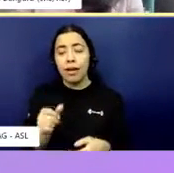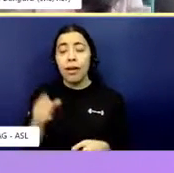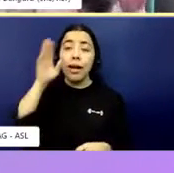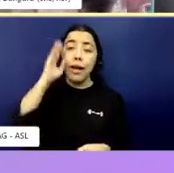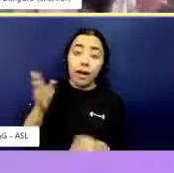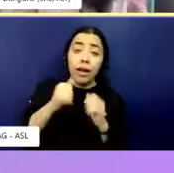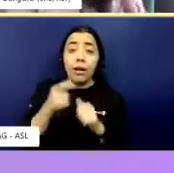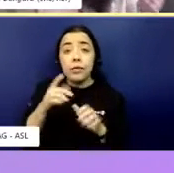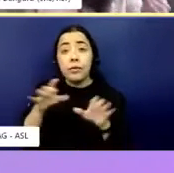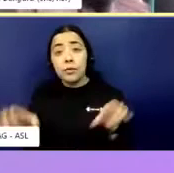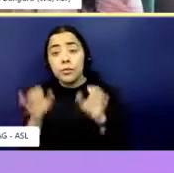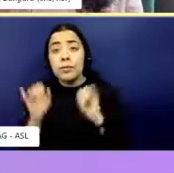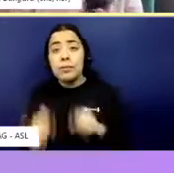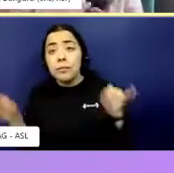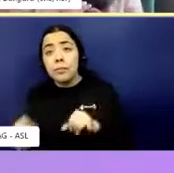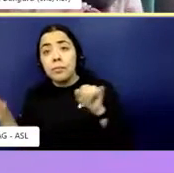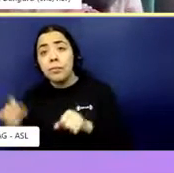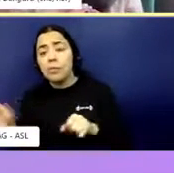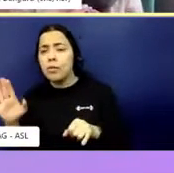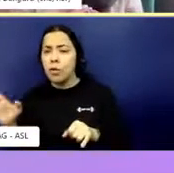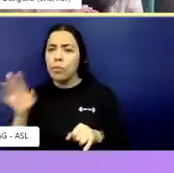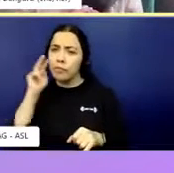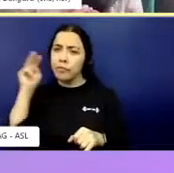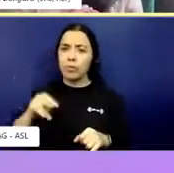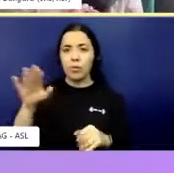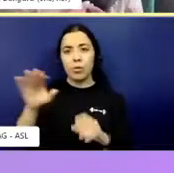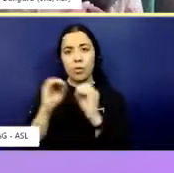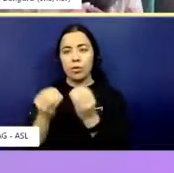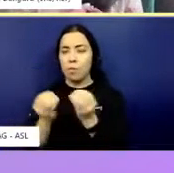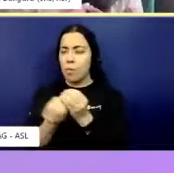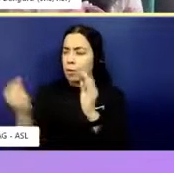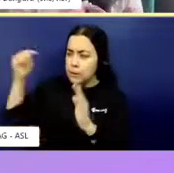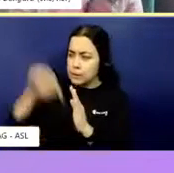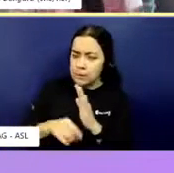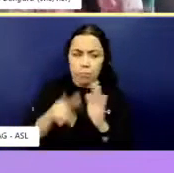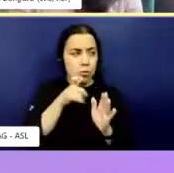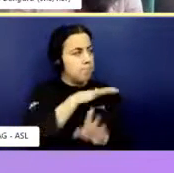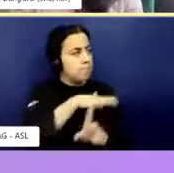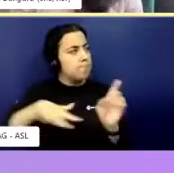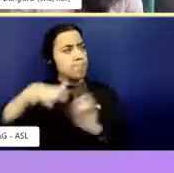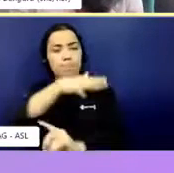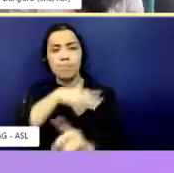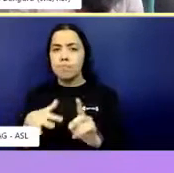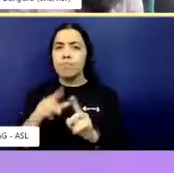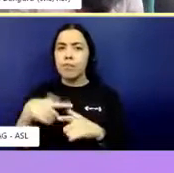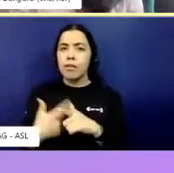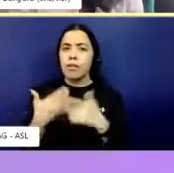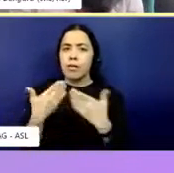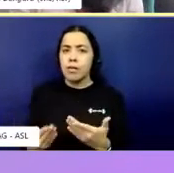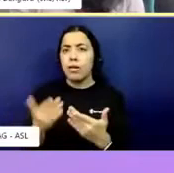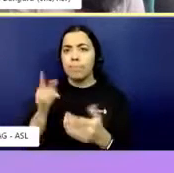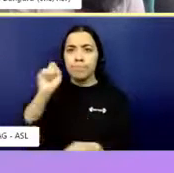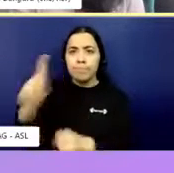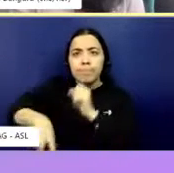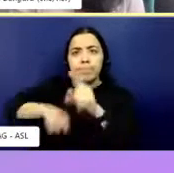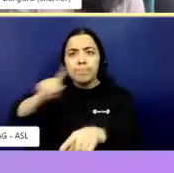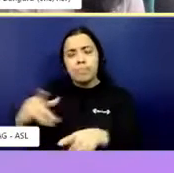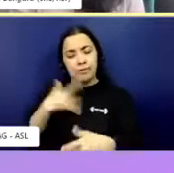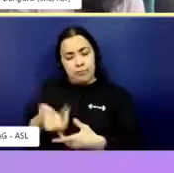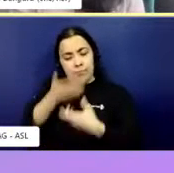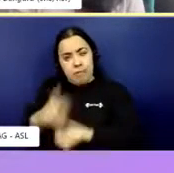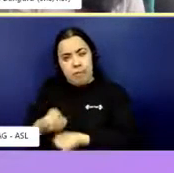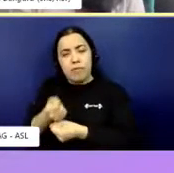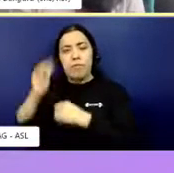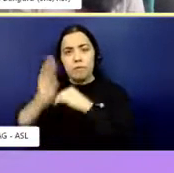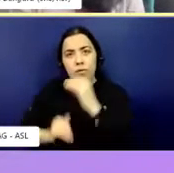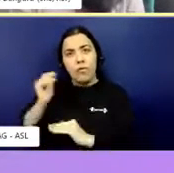on Slack, maybe just look around your organization a little bit deeper. And then prepare some questions so you feel confident and